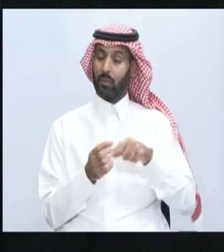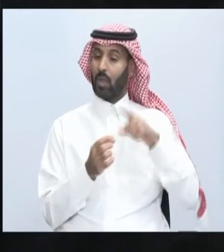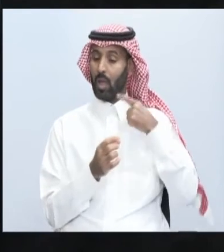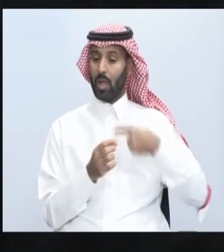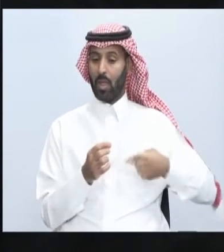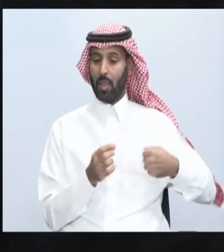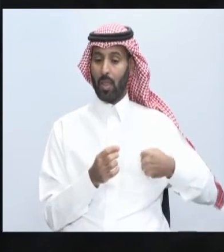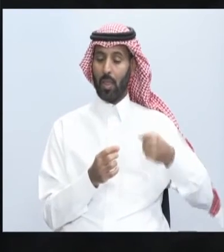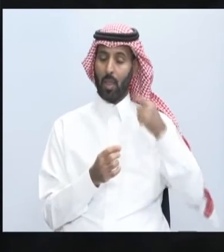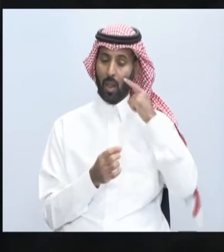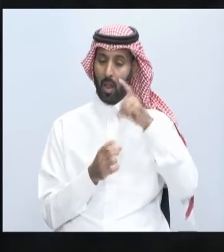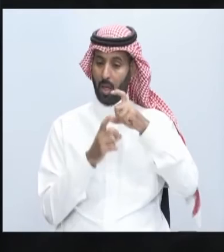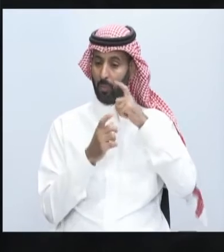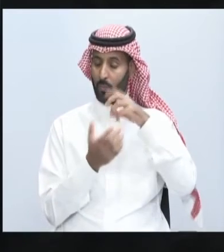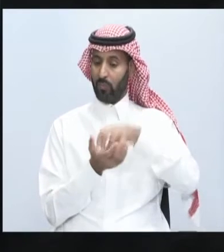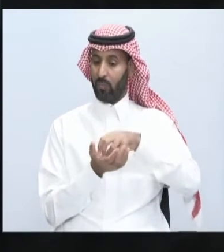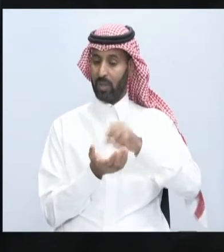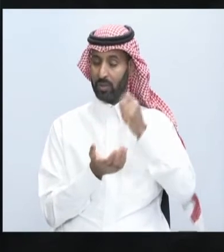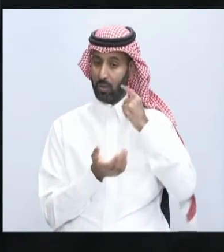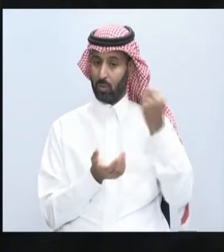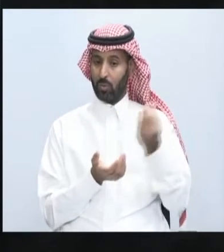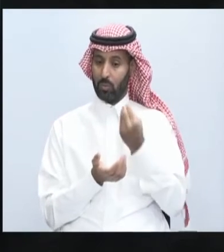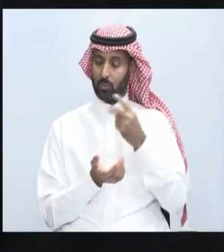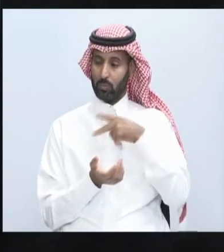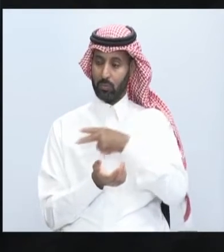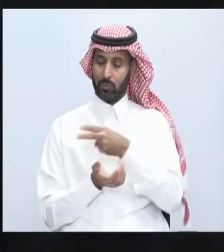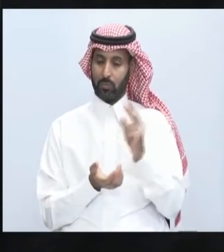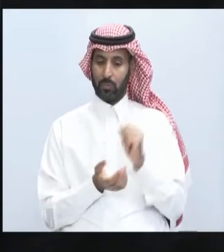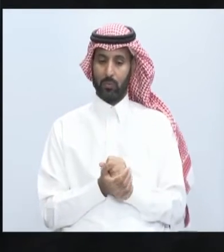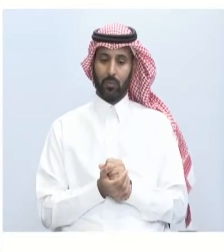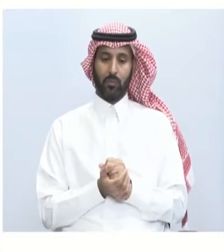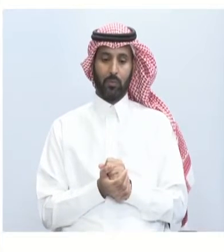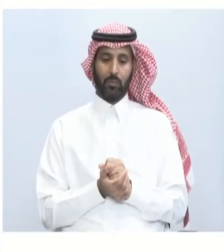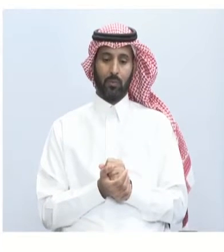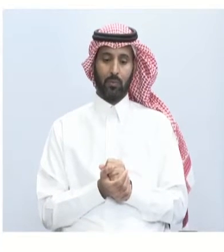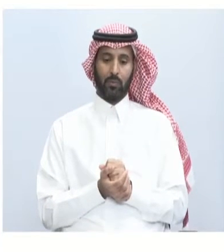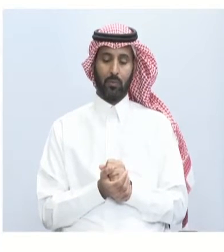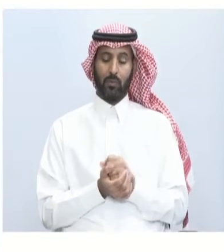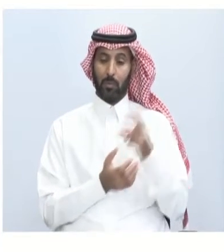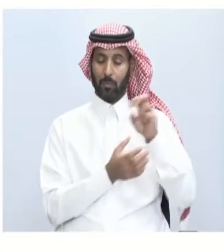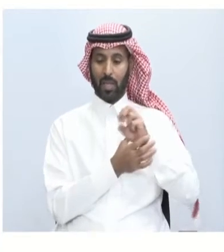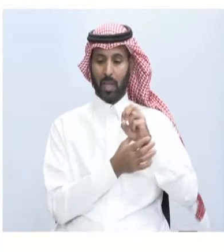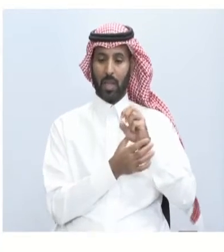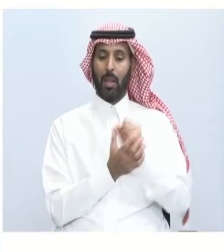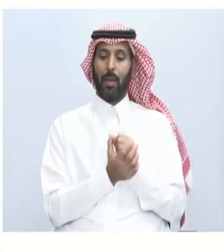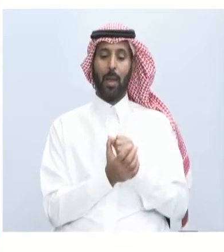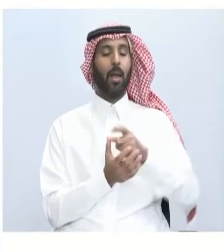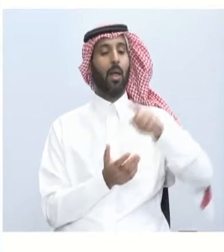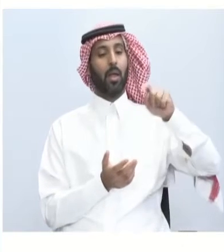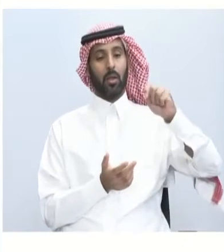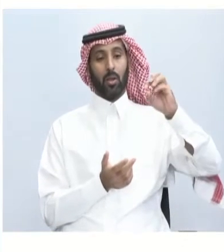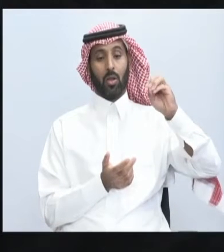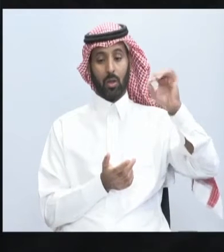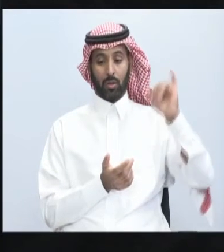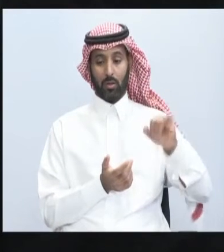the name of the place that you have visited, and also some toys.